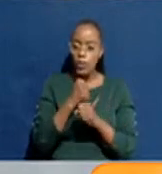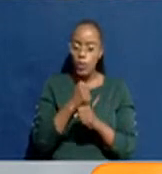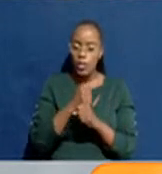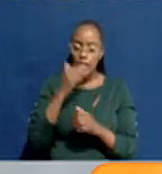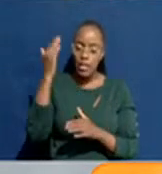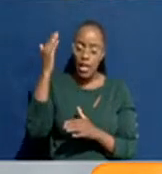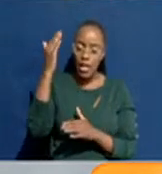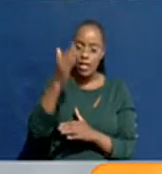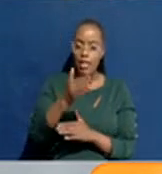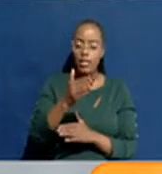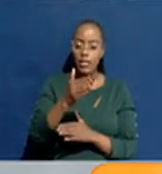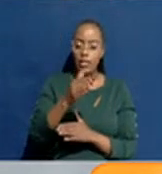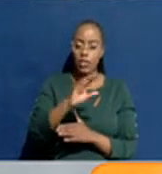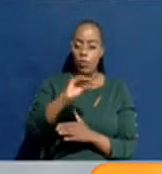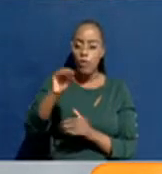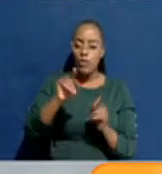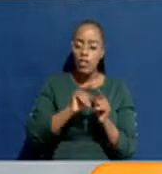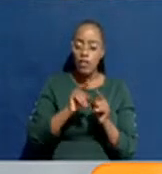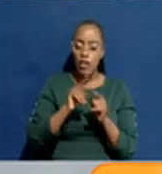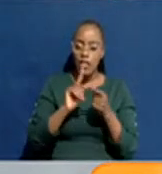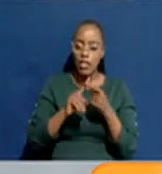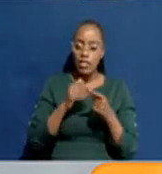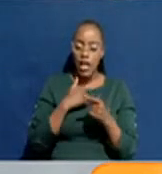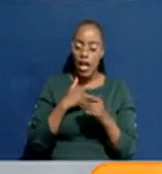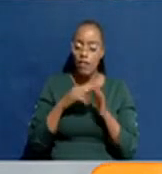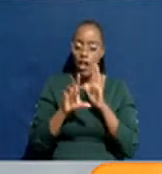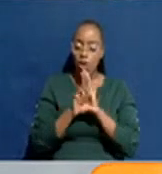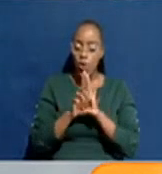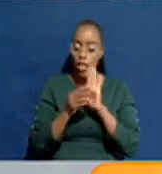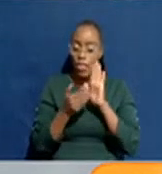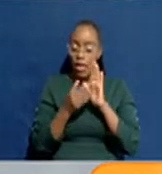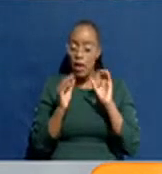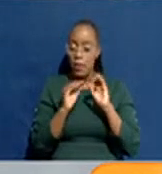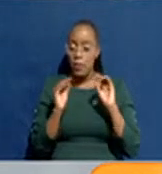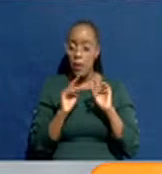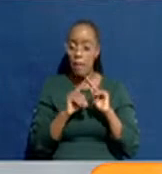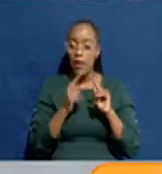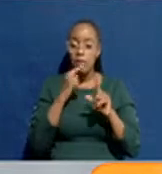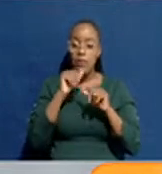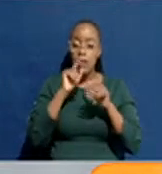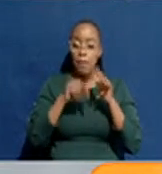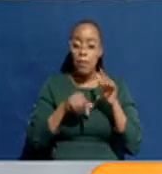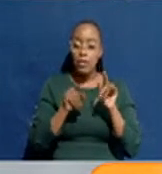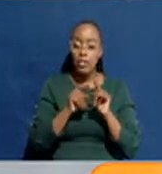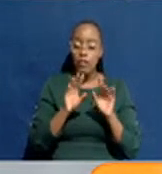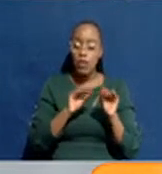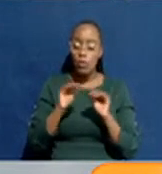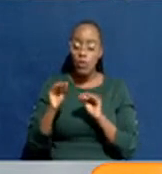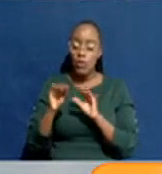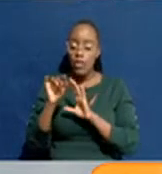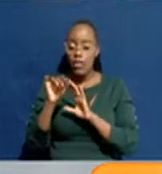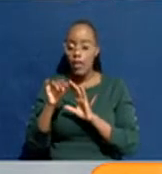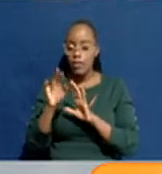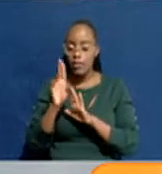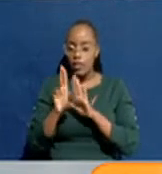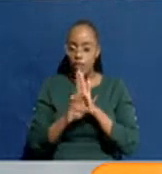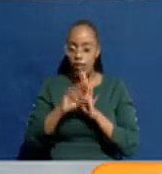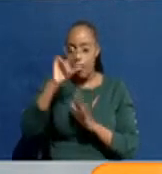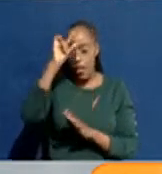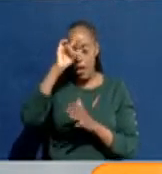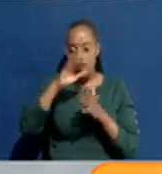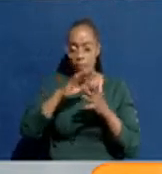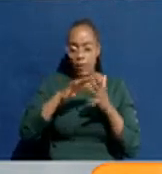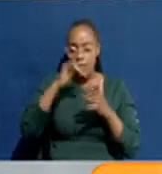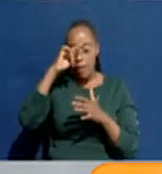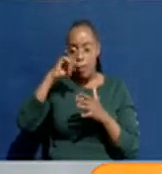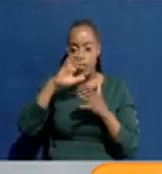straight to, first of all, here there's no legislation, but you know, there was talk about going to regulation without a policy framework. And